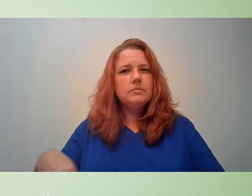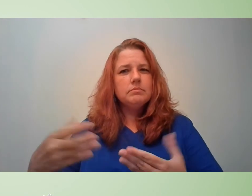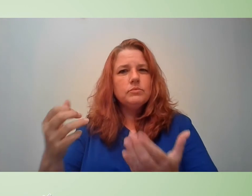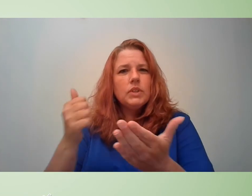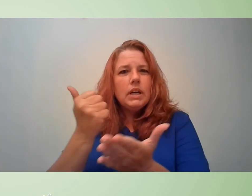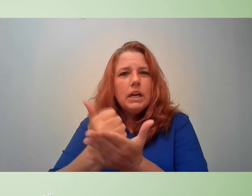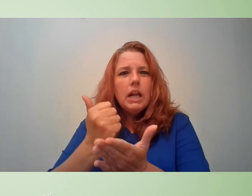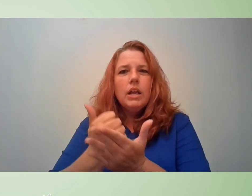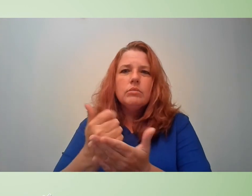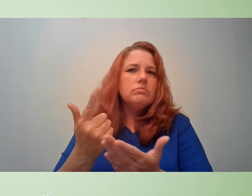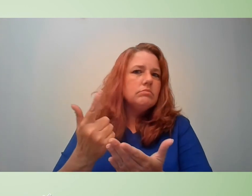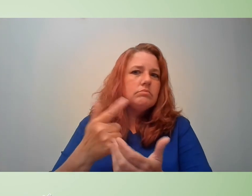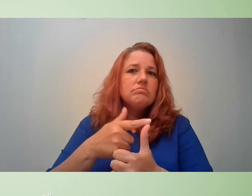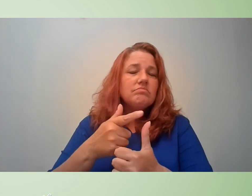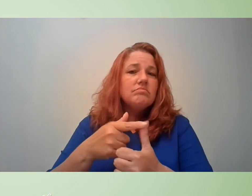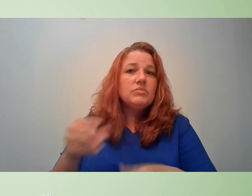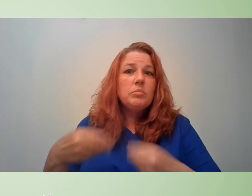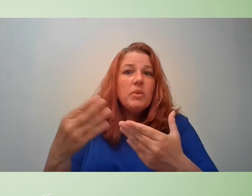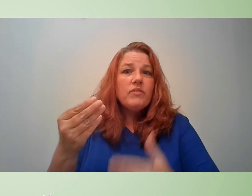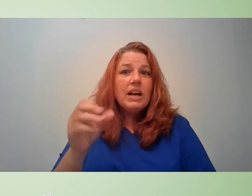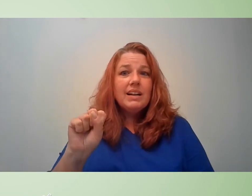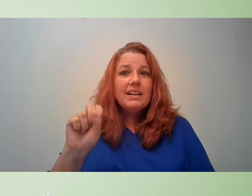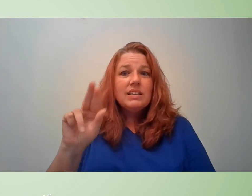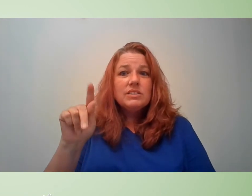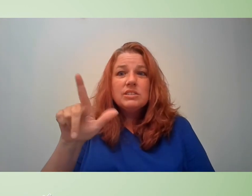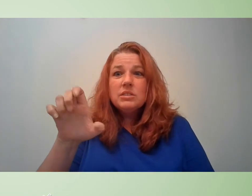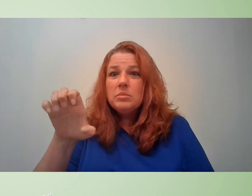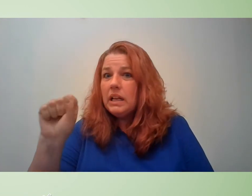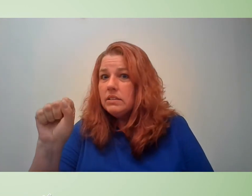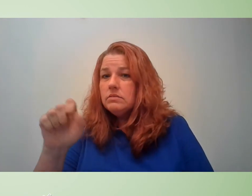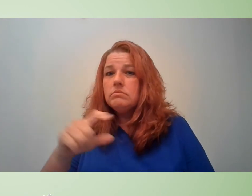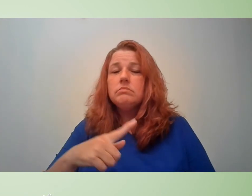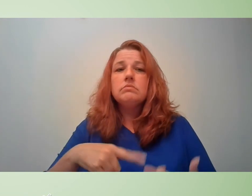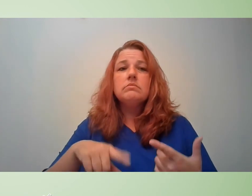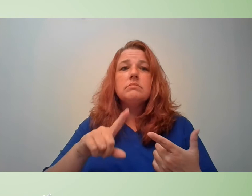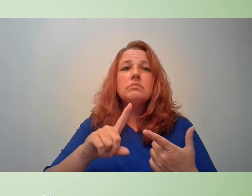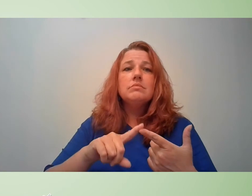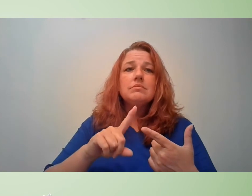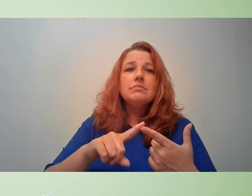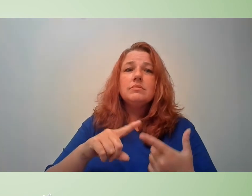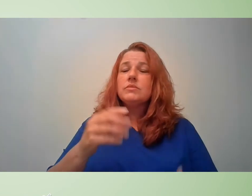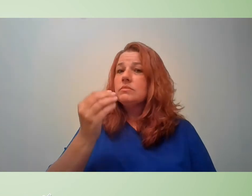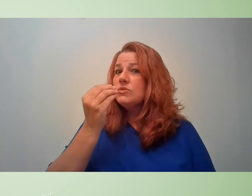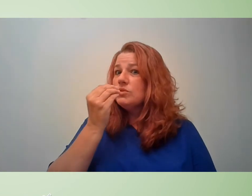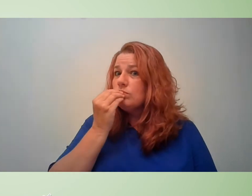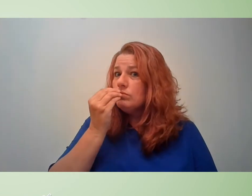transportation. GSD will work to find resources in the student's home community.